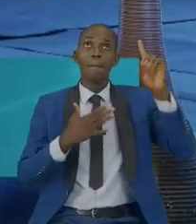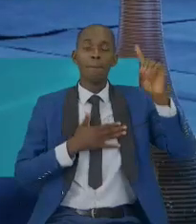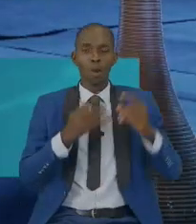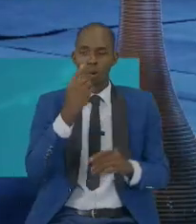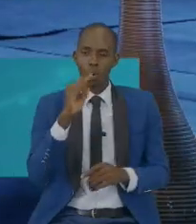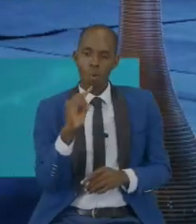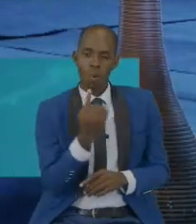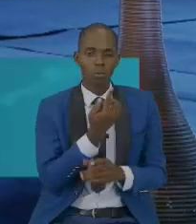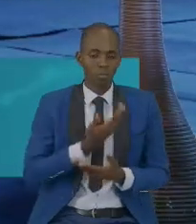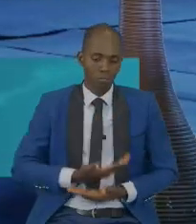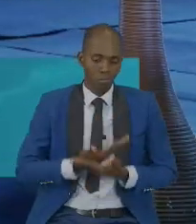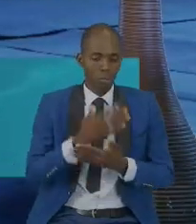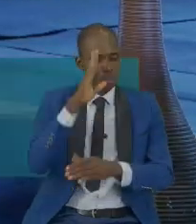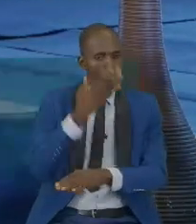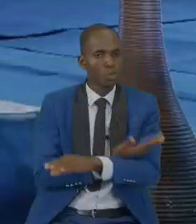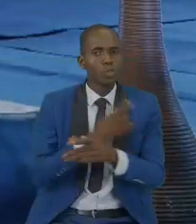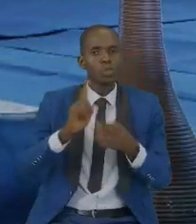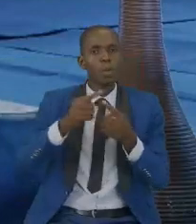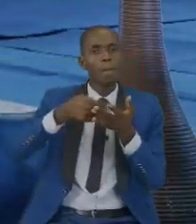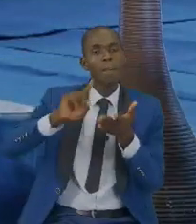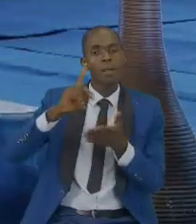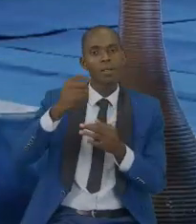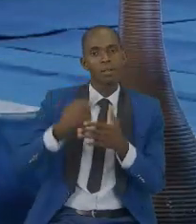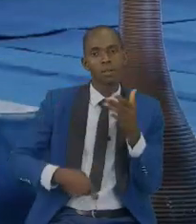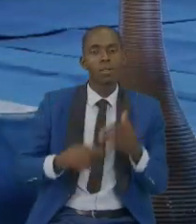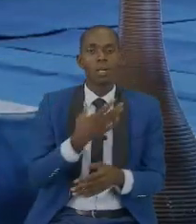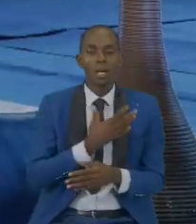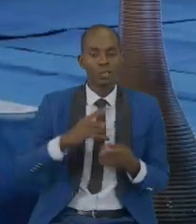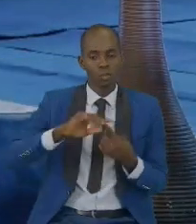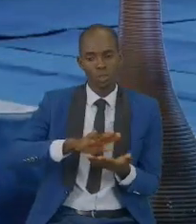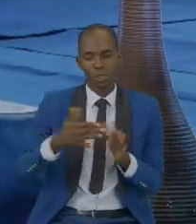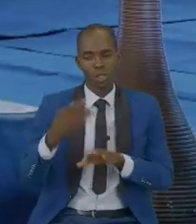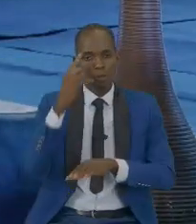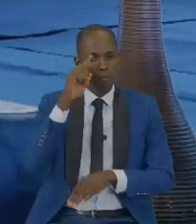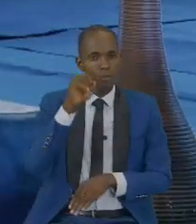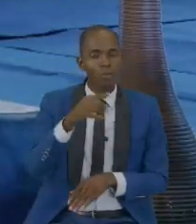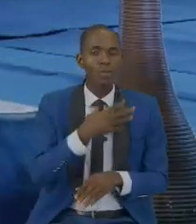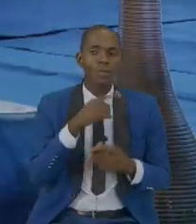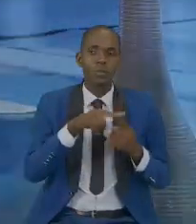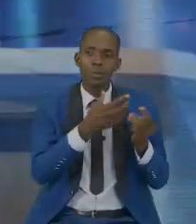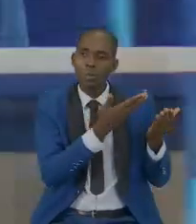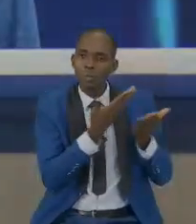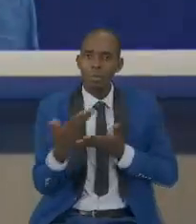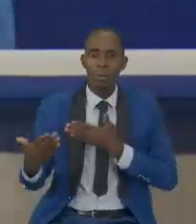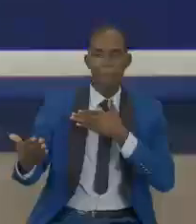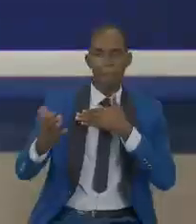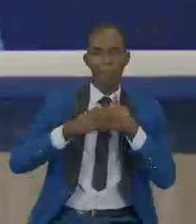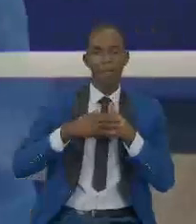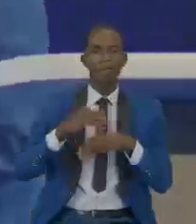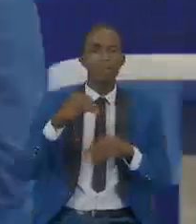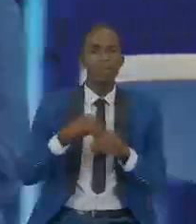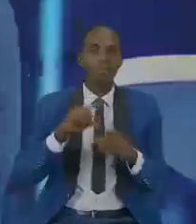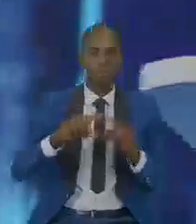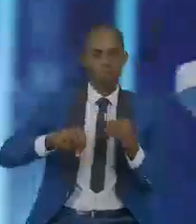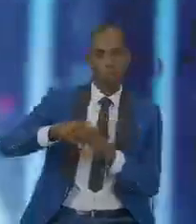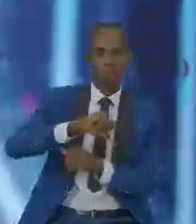Son, to pay the price and to die for you and to bring you back into fellowship